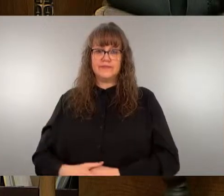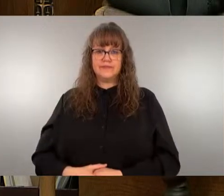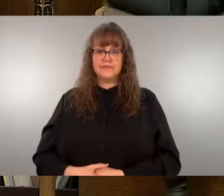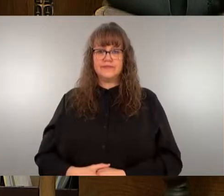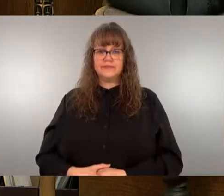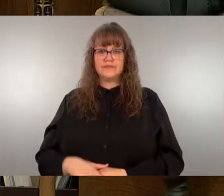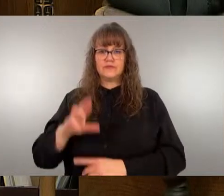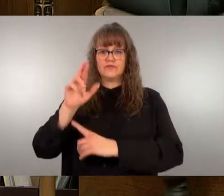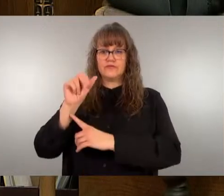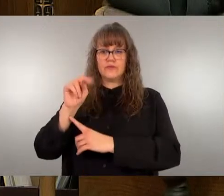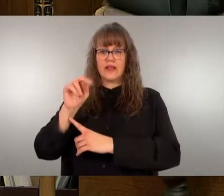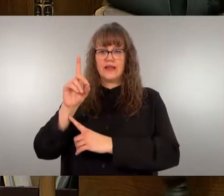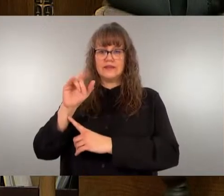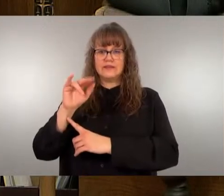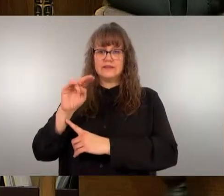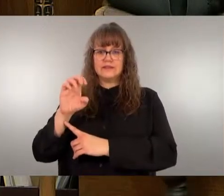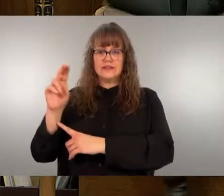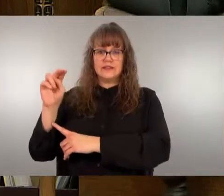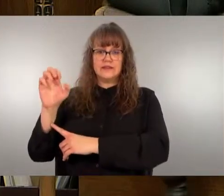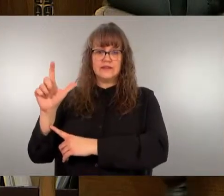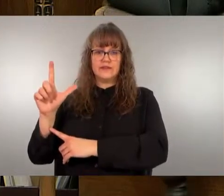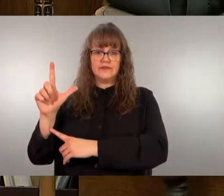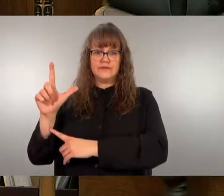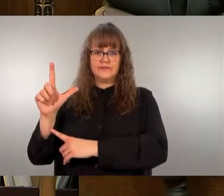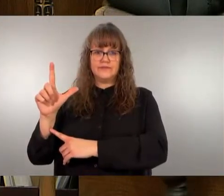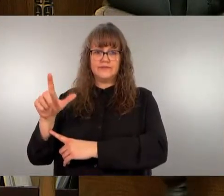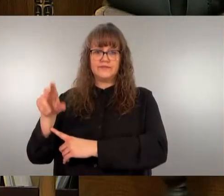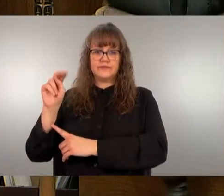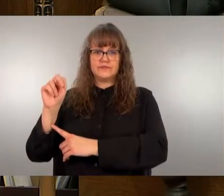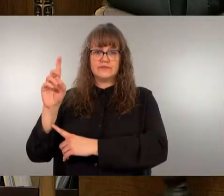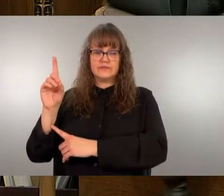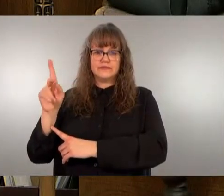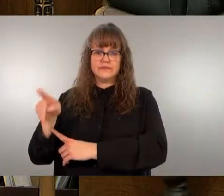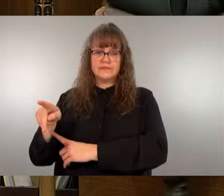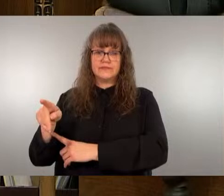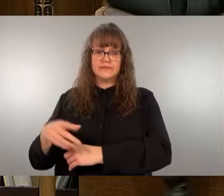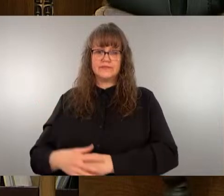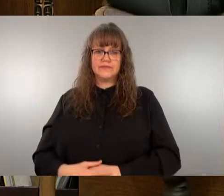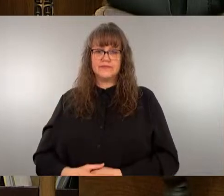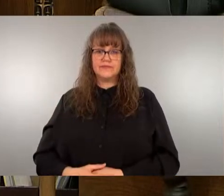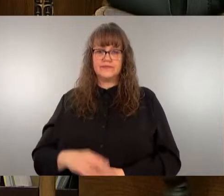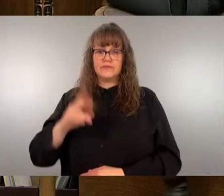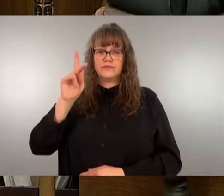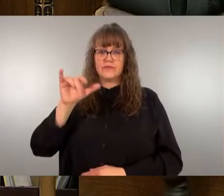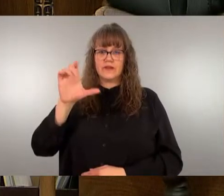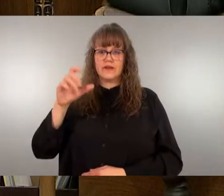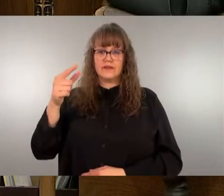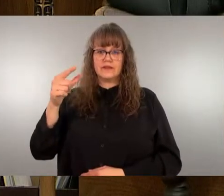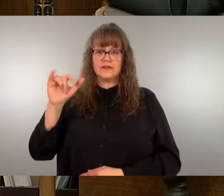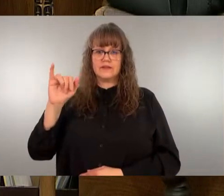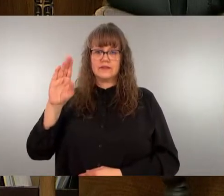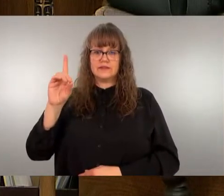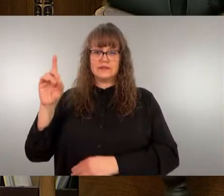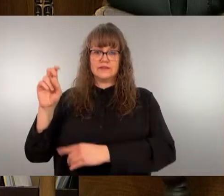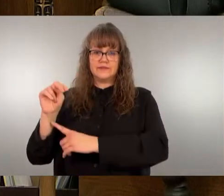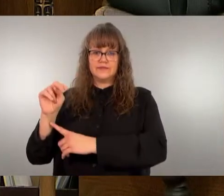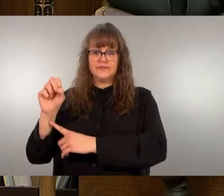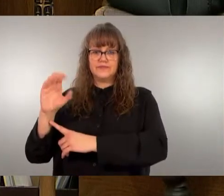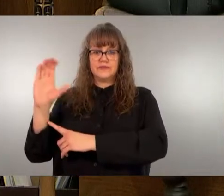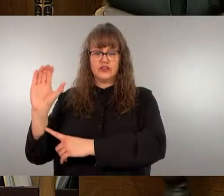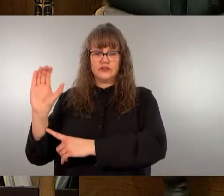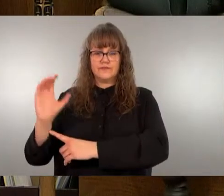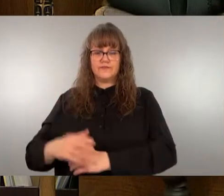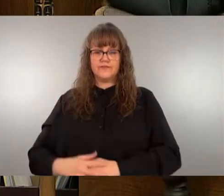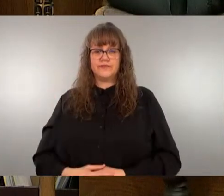NDP. Prince George Mackenzie Kyle Giddens, Conservative Party of BC. Prince George North